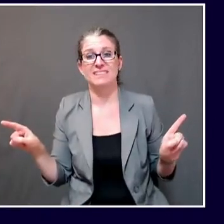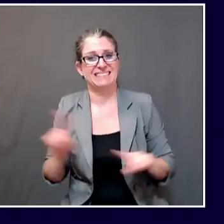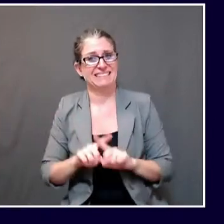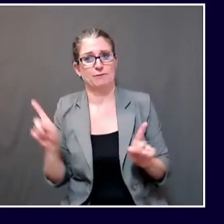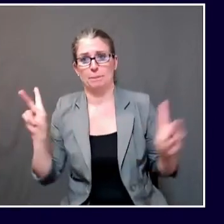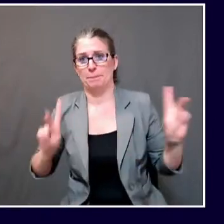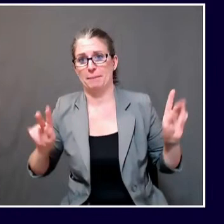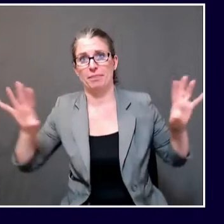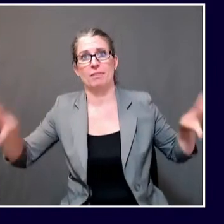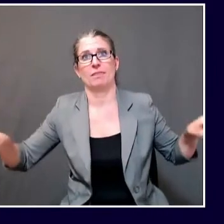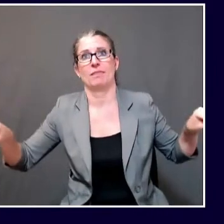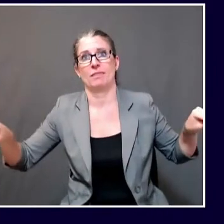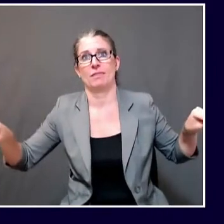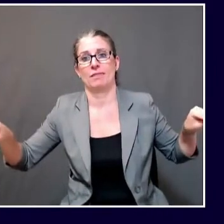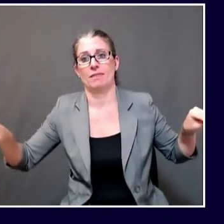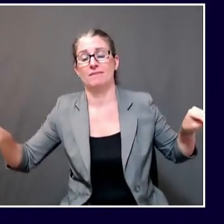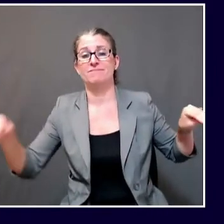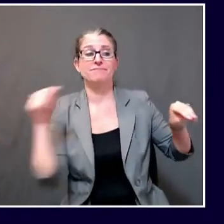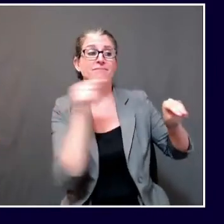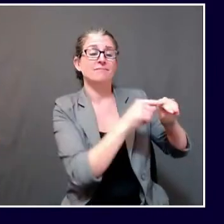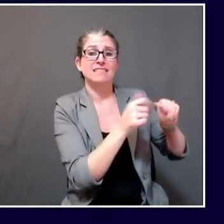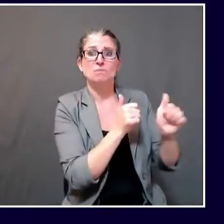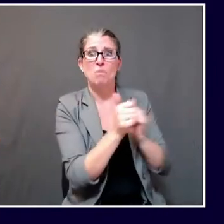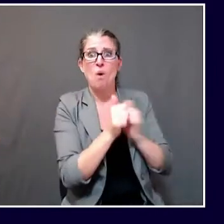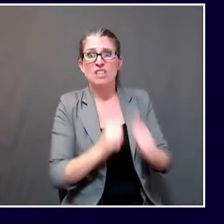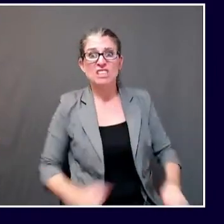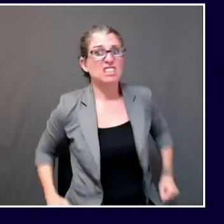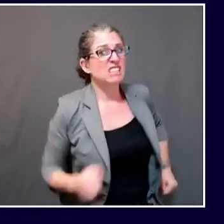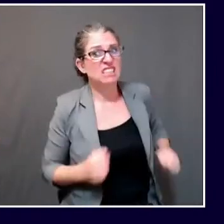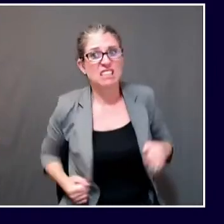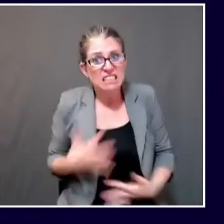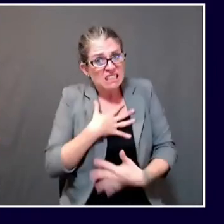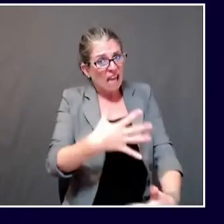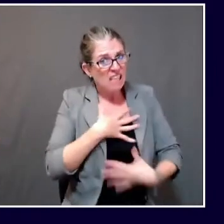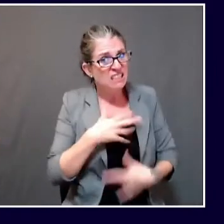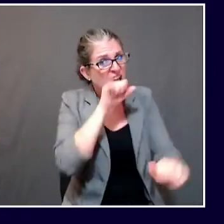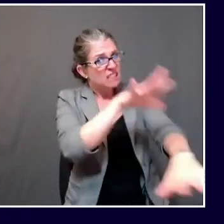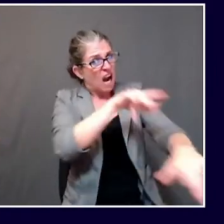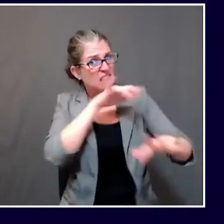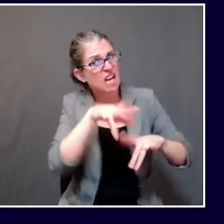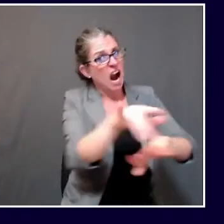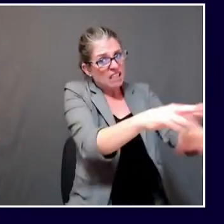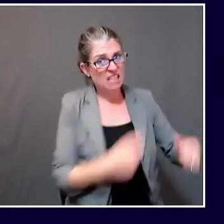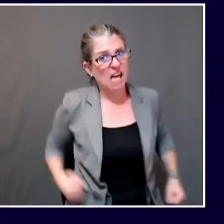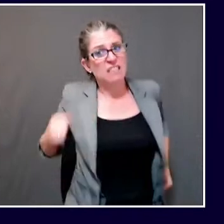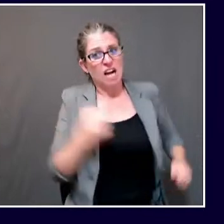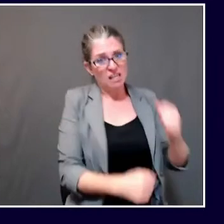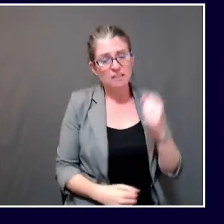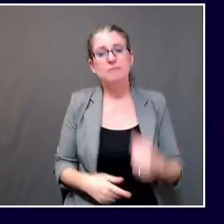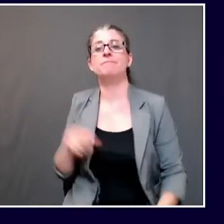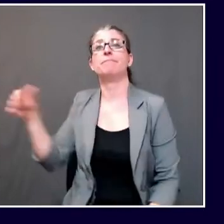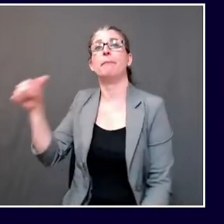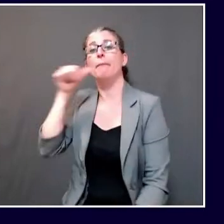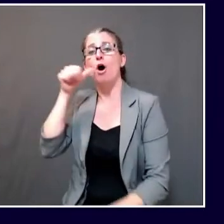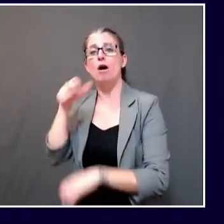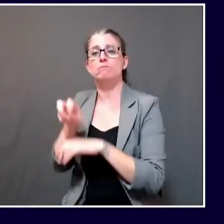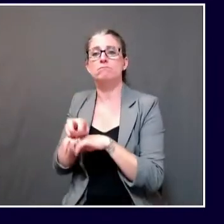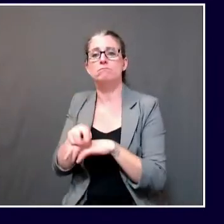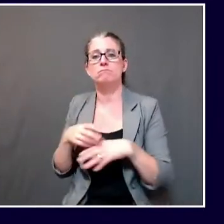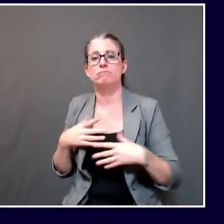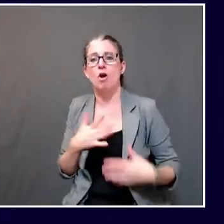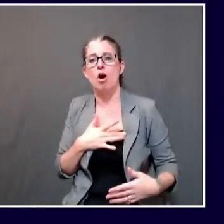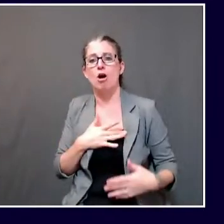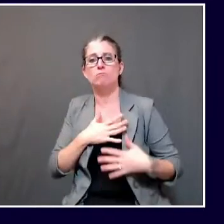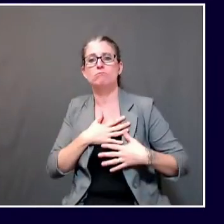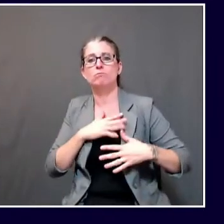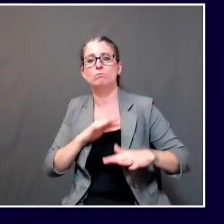can generate more transmission. So we are looking to make sure that we are having parity in how we think about different activities.